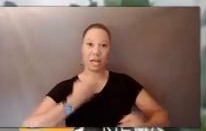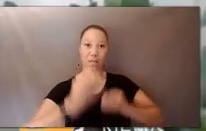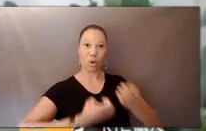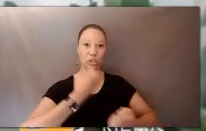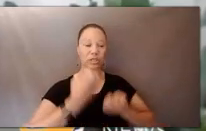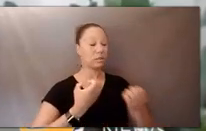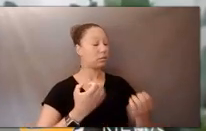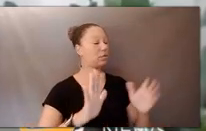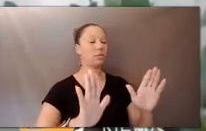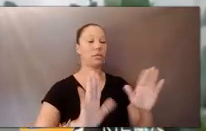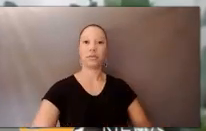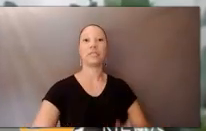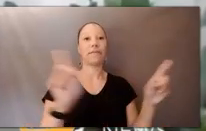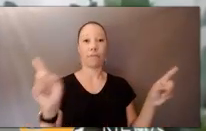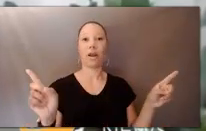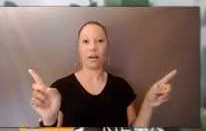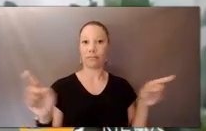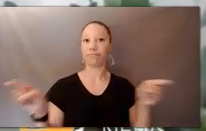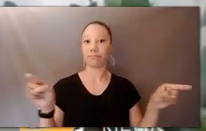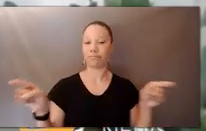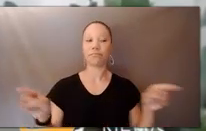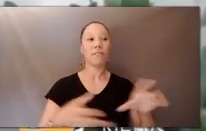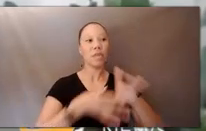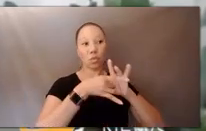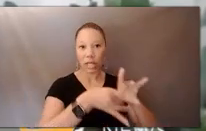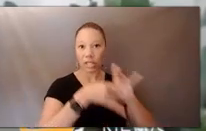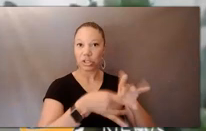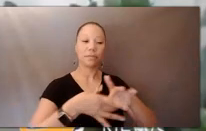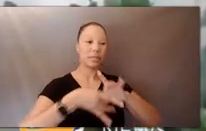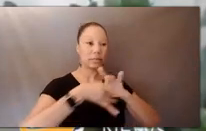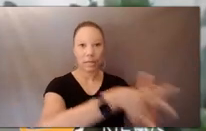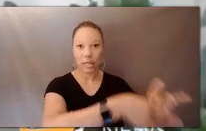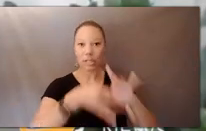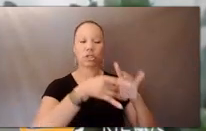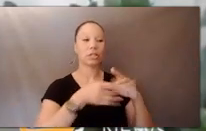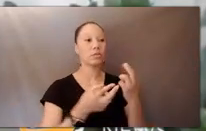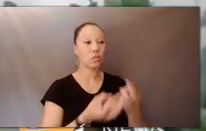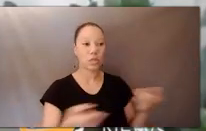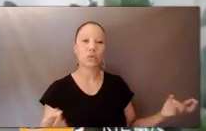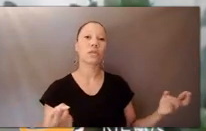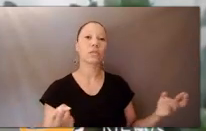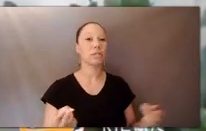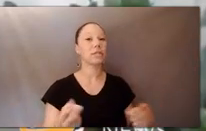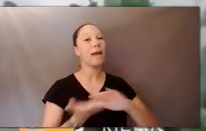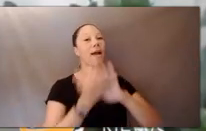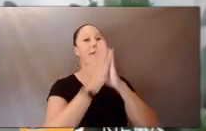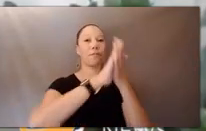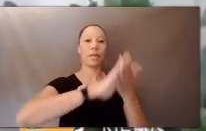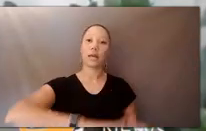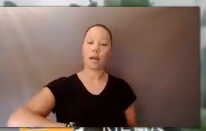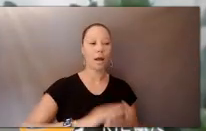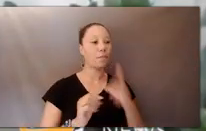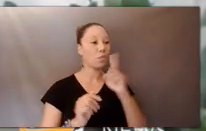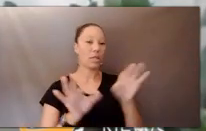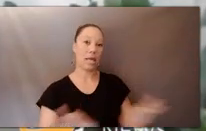it's a whole nother story. And, relationships and connections and resources that really become or play a